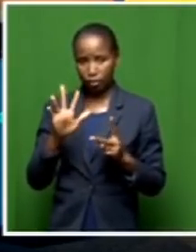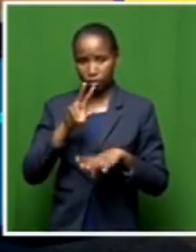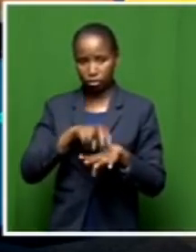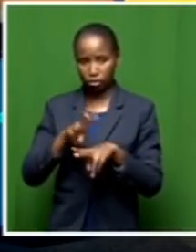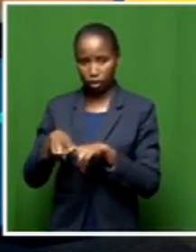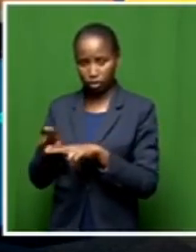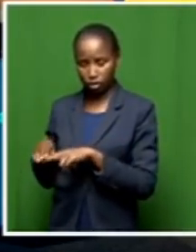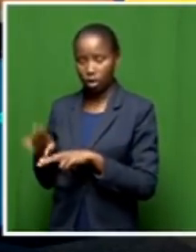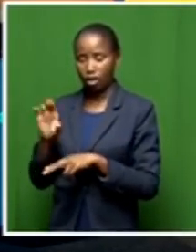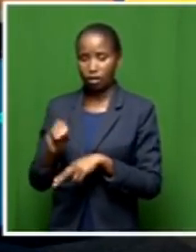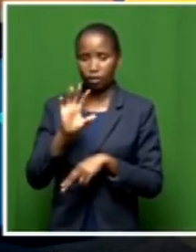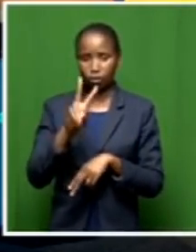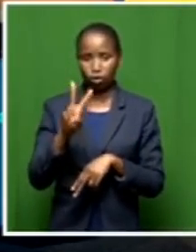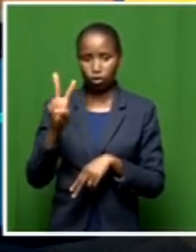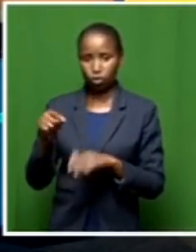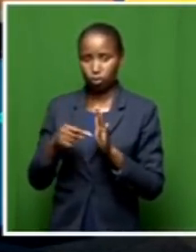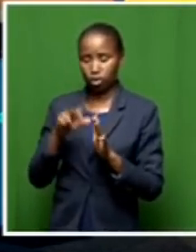22.81% of the vote. That translates into